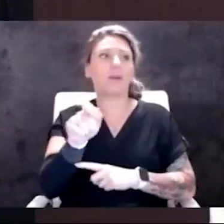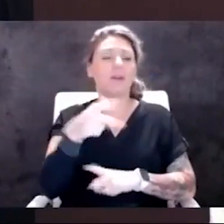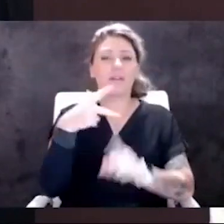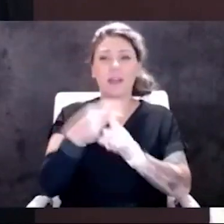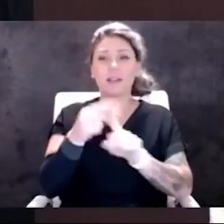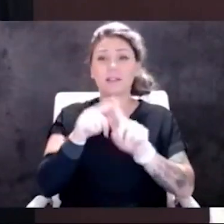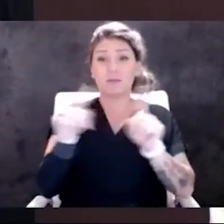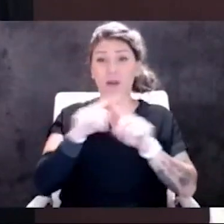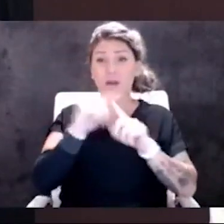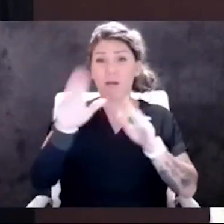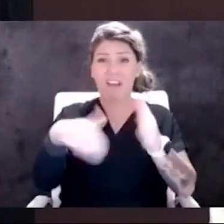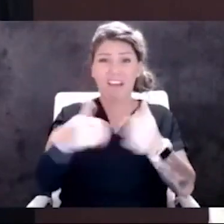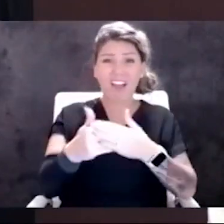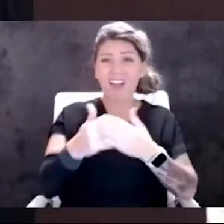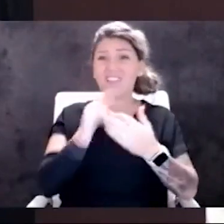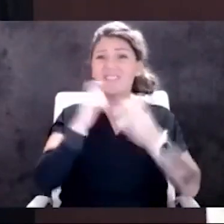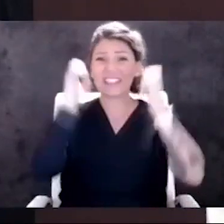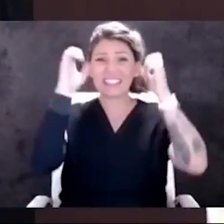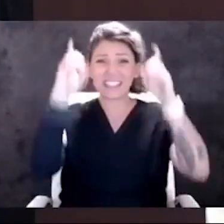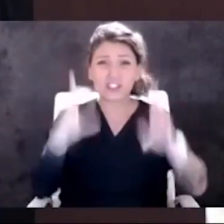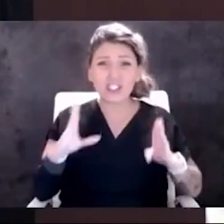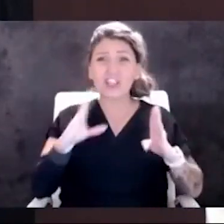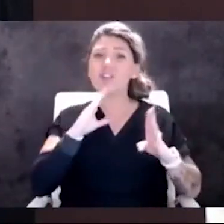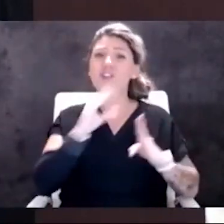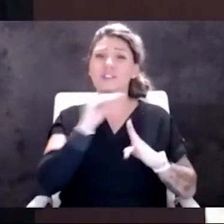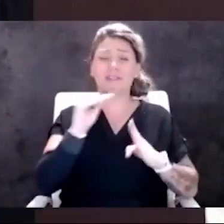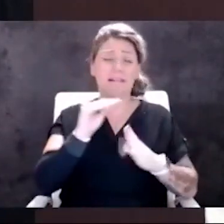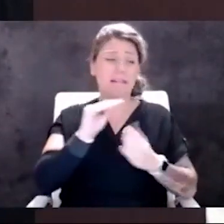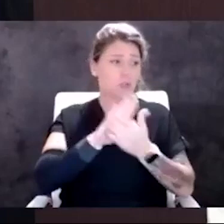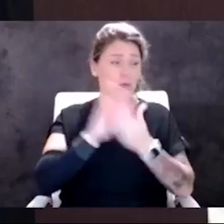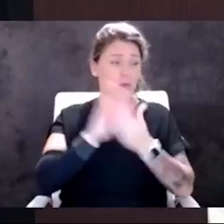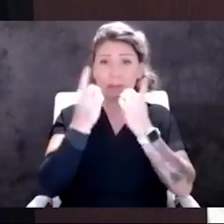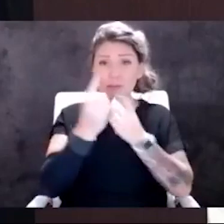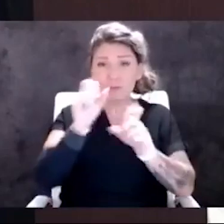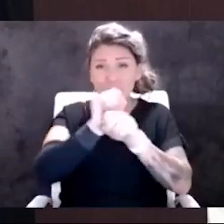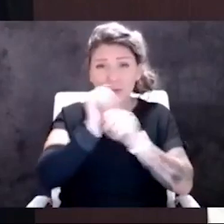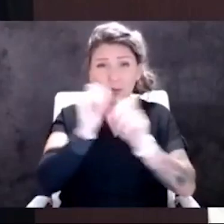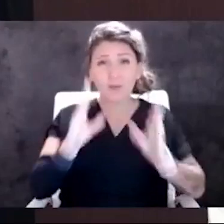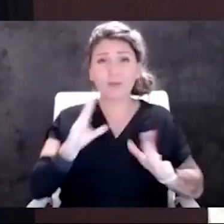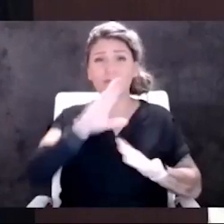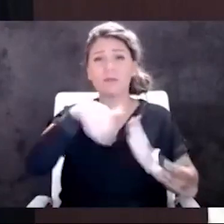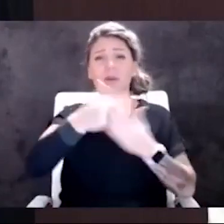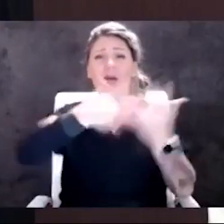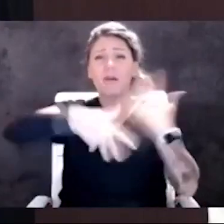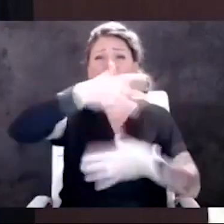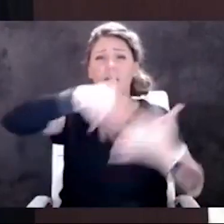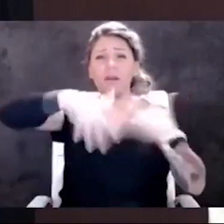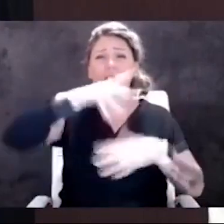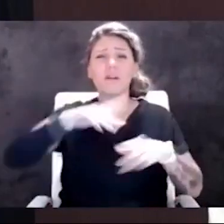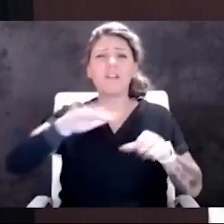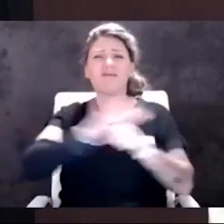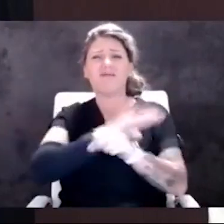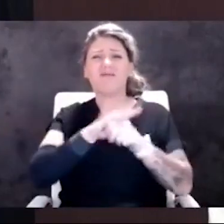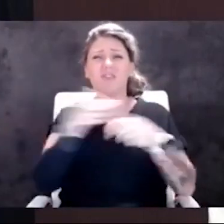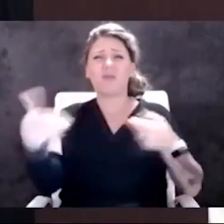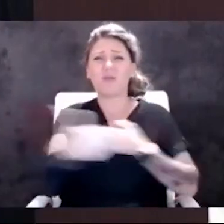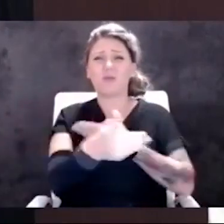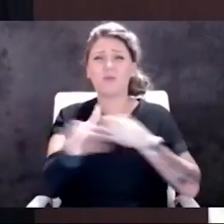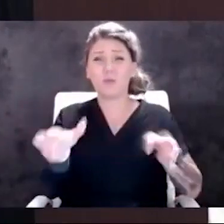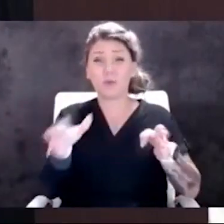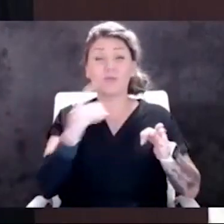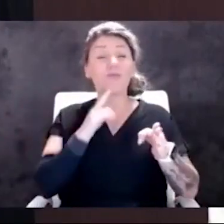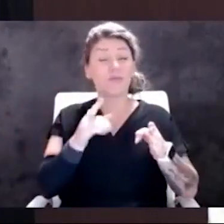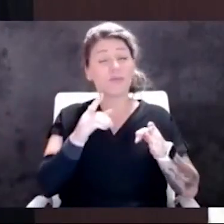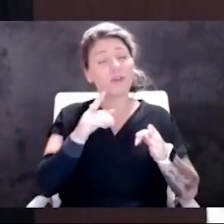and folks working in school districts where people are gathered together, a lot of folks in a crowded area, man, I would absolutely want to have everybody